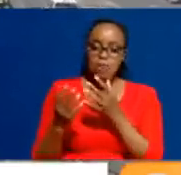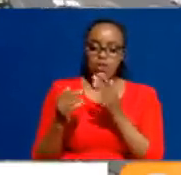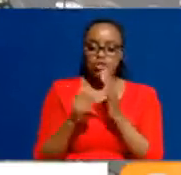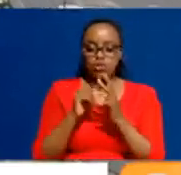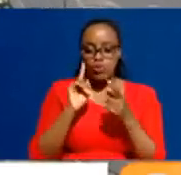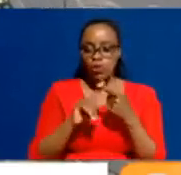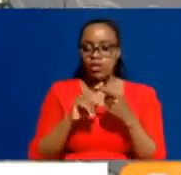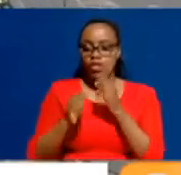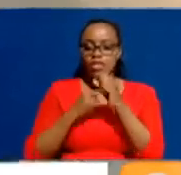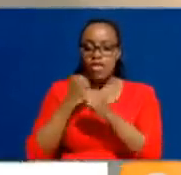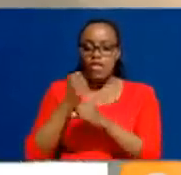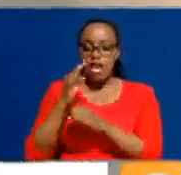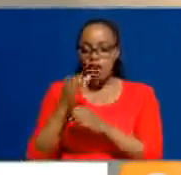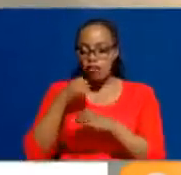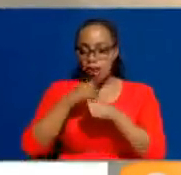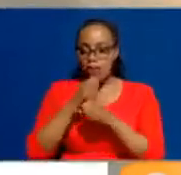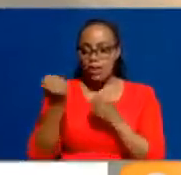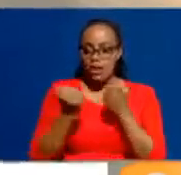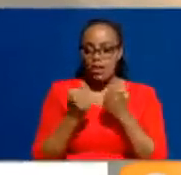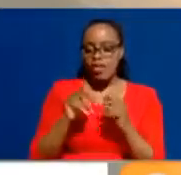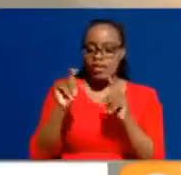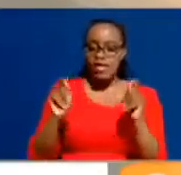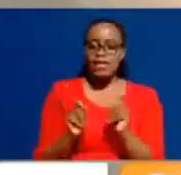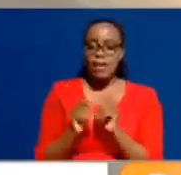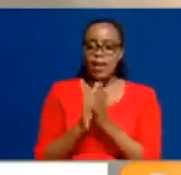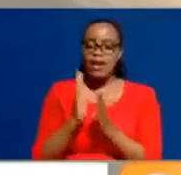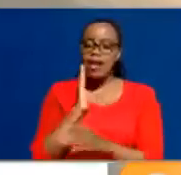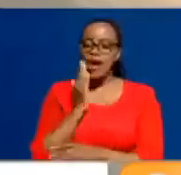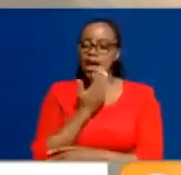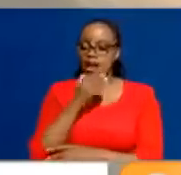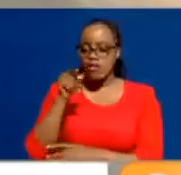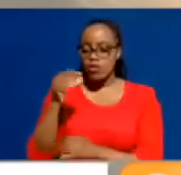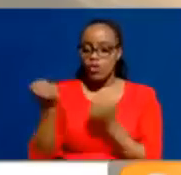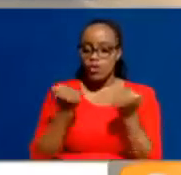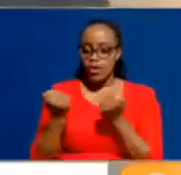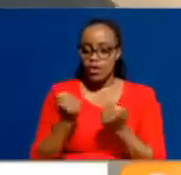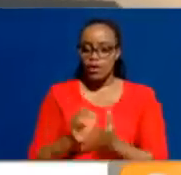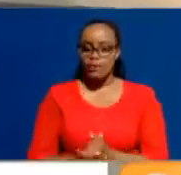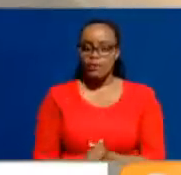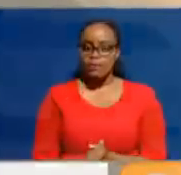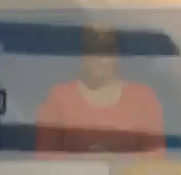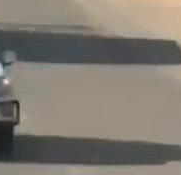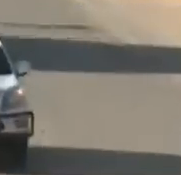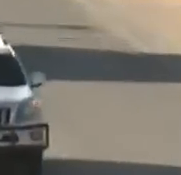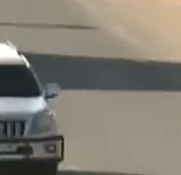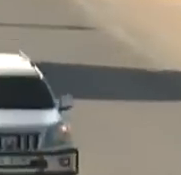as year of manufacture, type and color of the vehicle. Hassan Mugambi, Citizen TV.